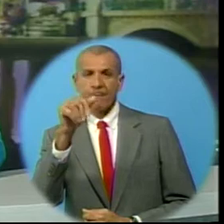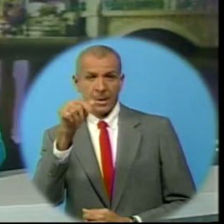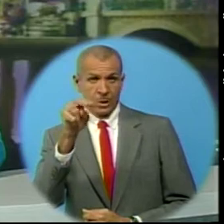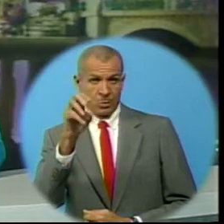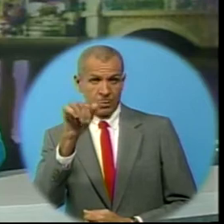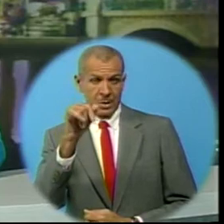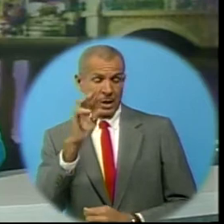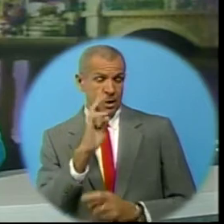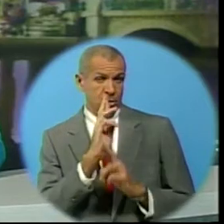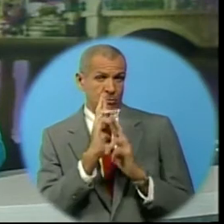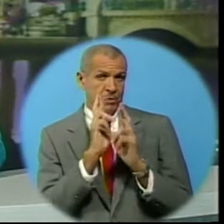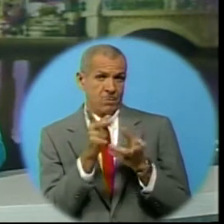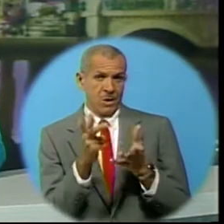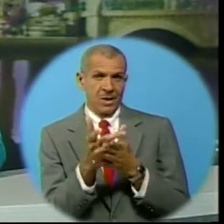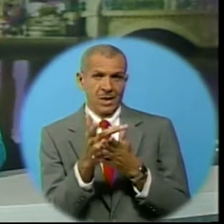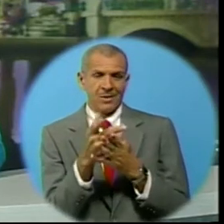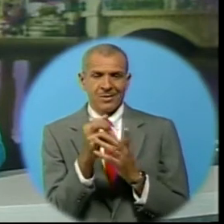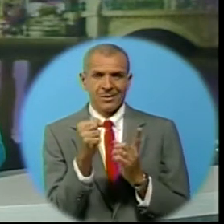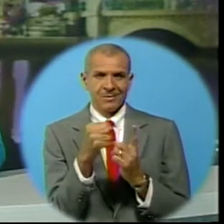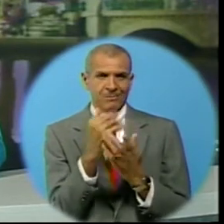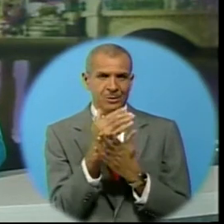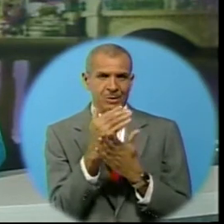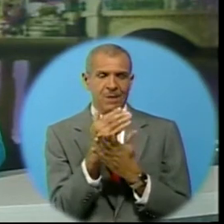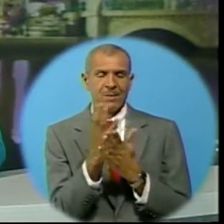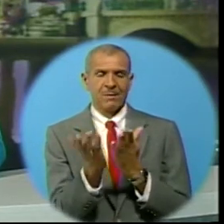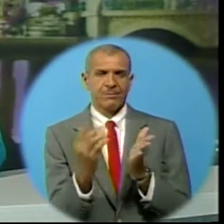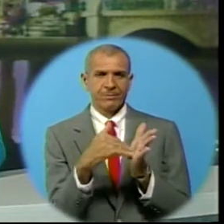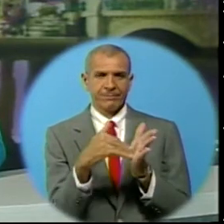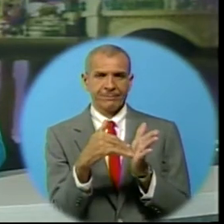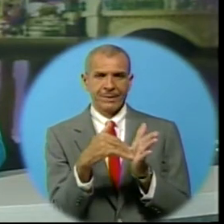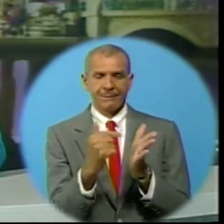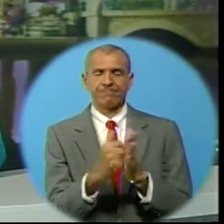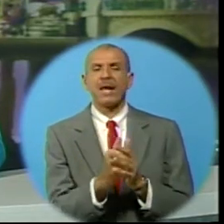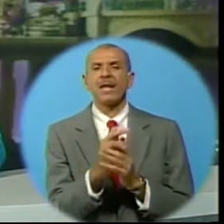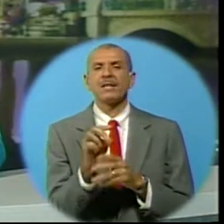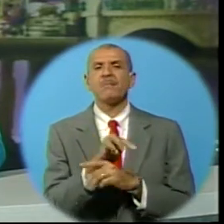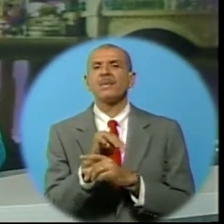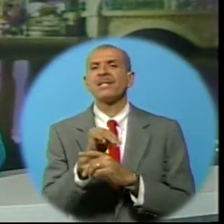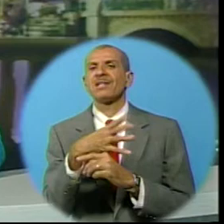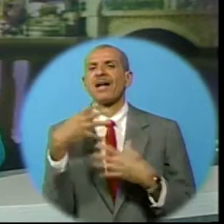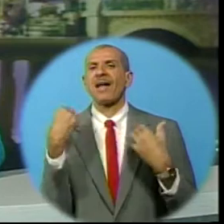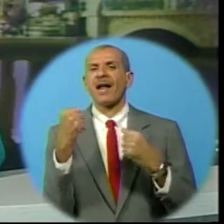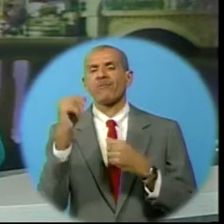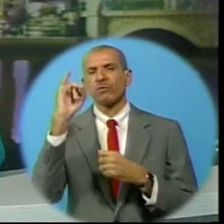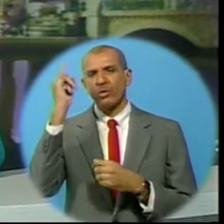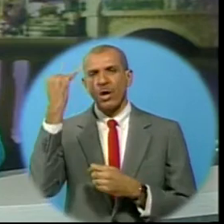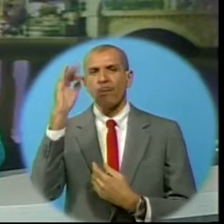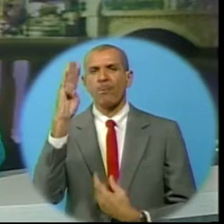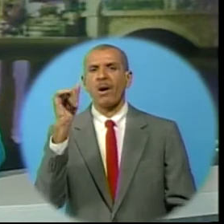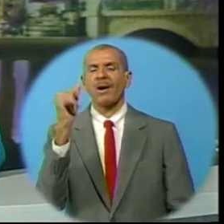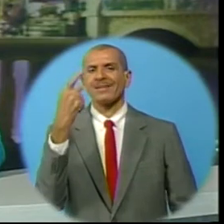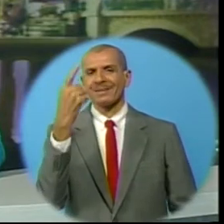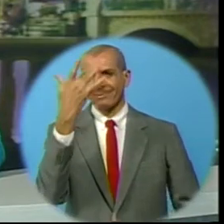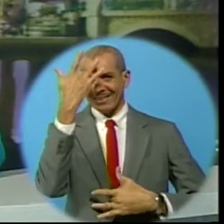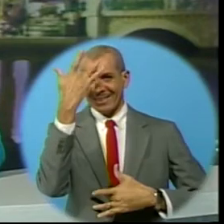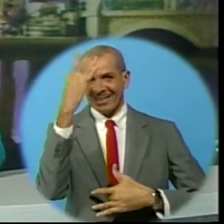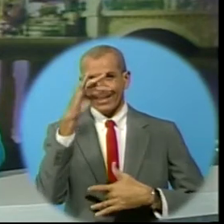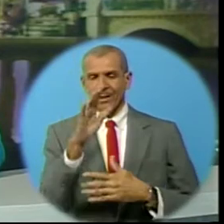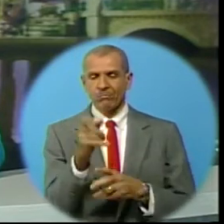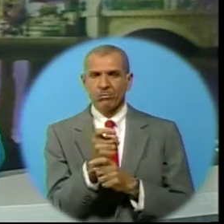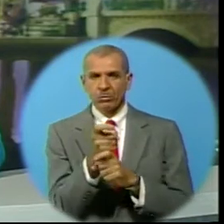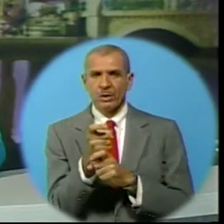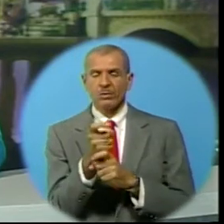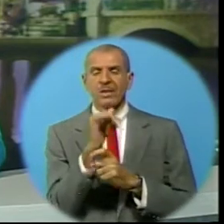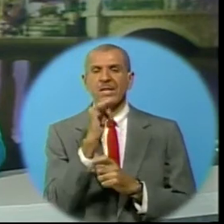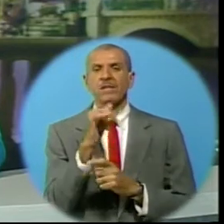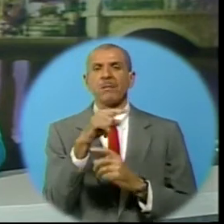its response to combat any such recurrence. According to Minister of Health John Boyce, infection control is about being